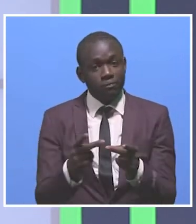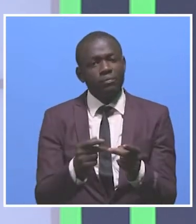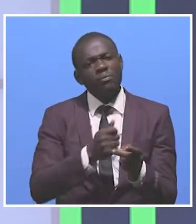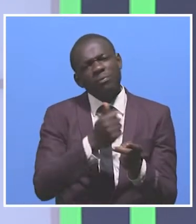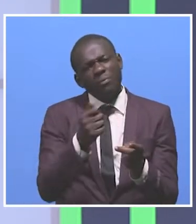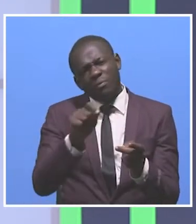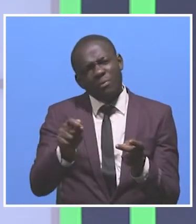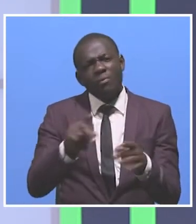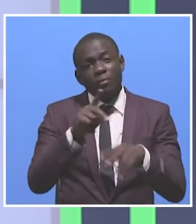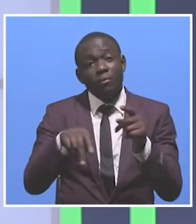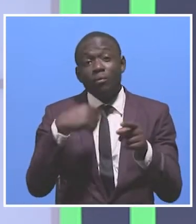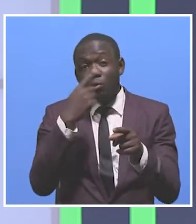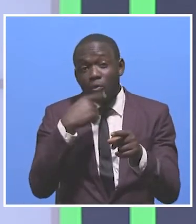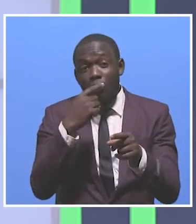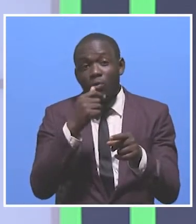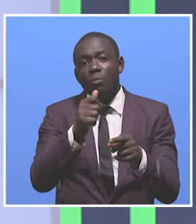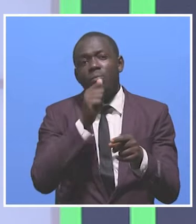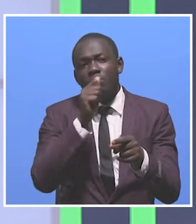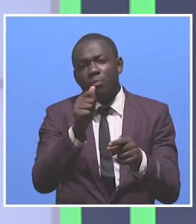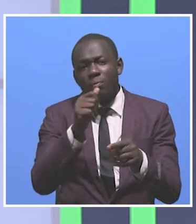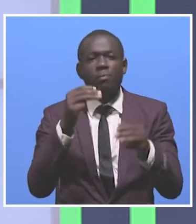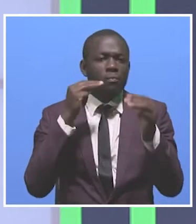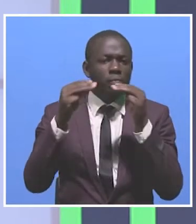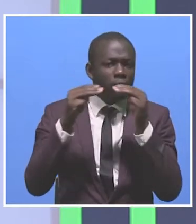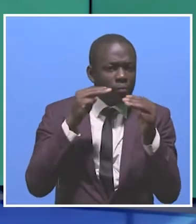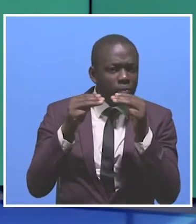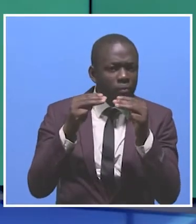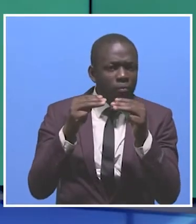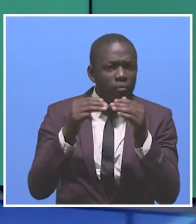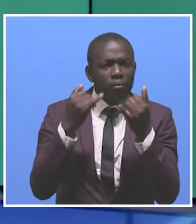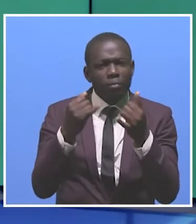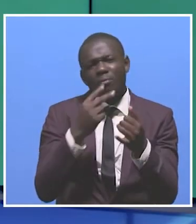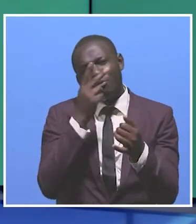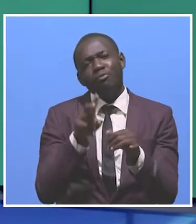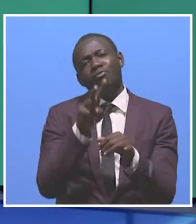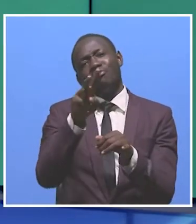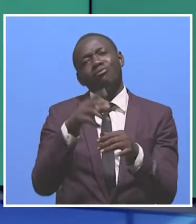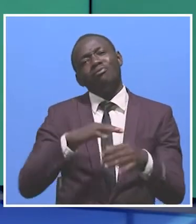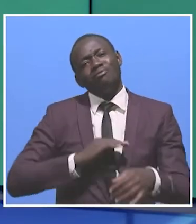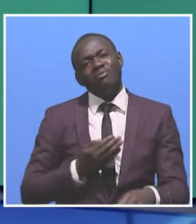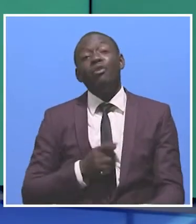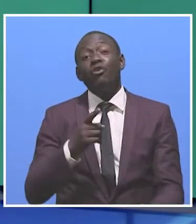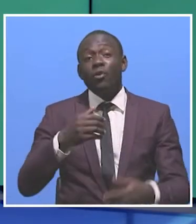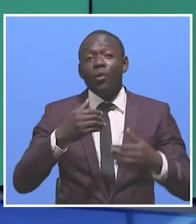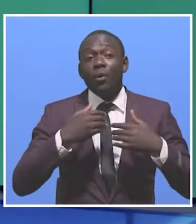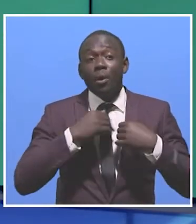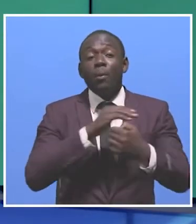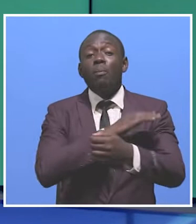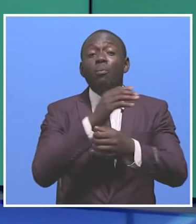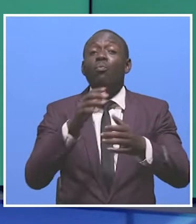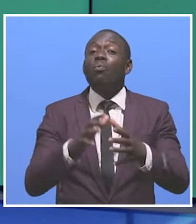people is the media. Oh, look at you, Venzu. You carry so much power.